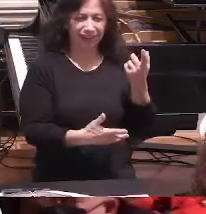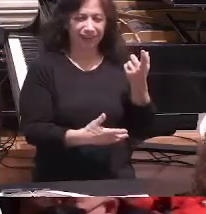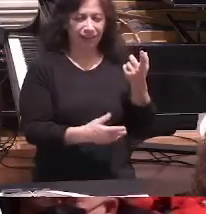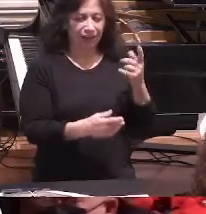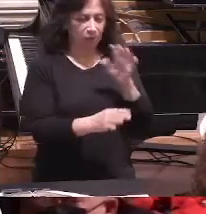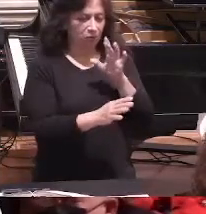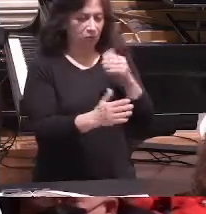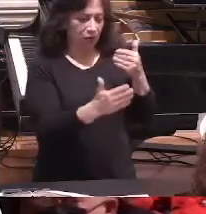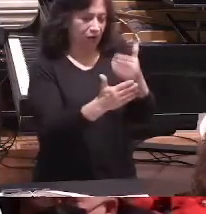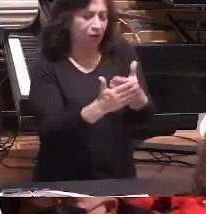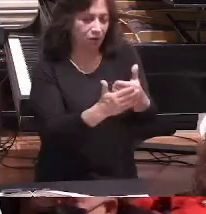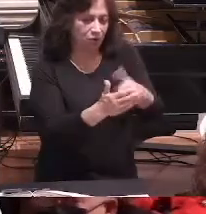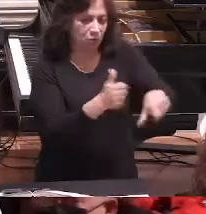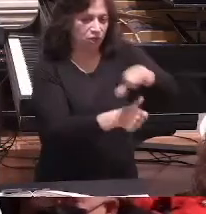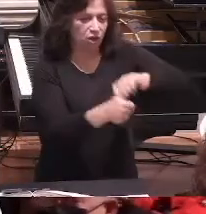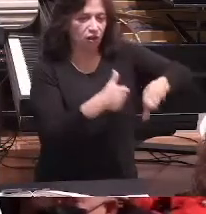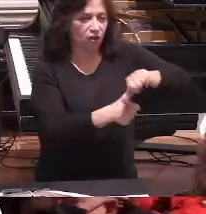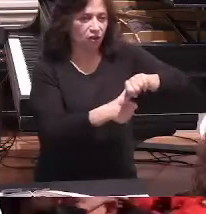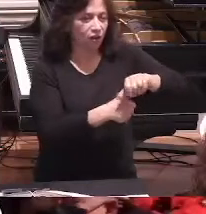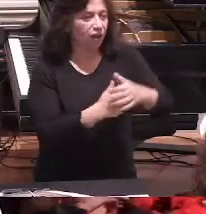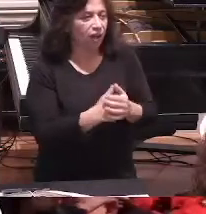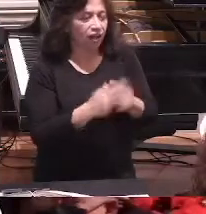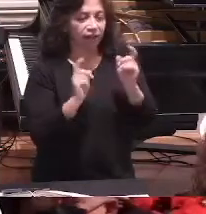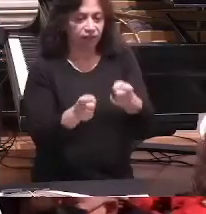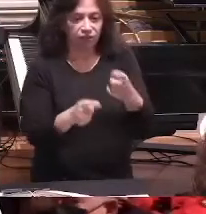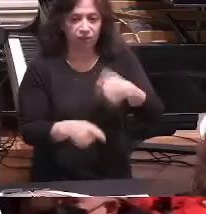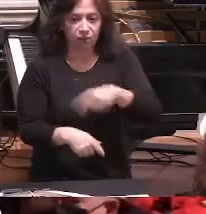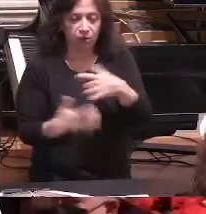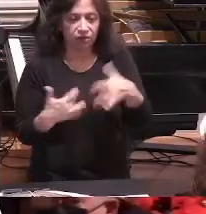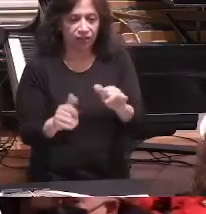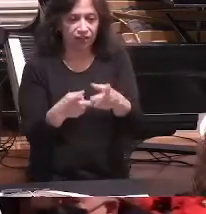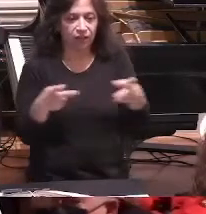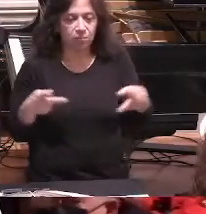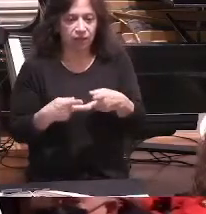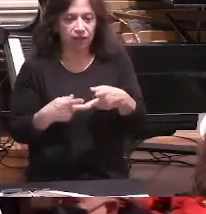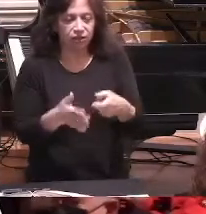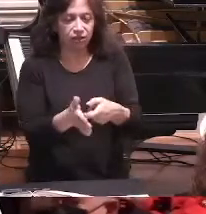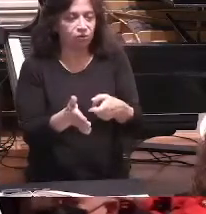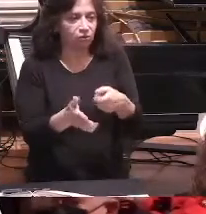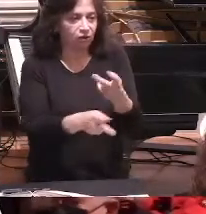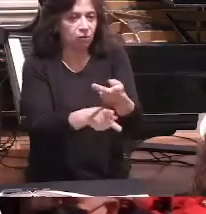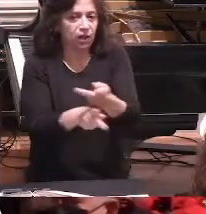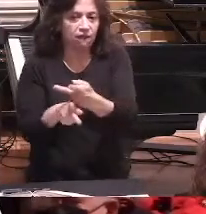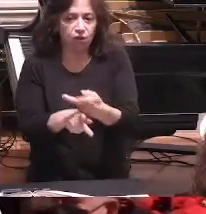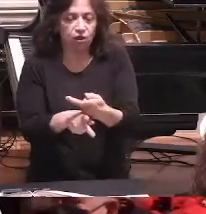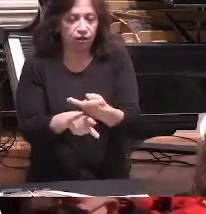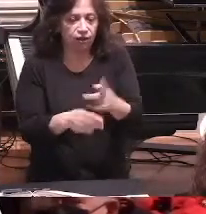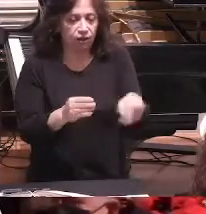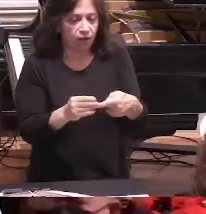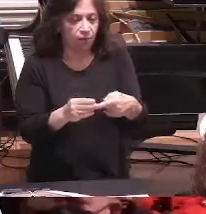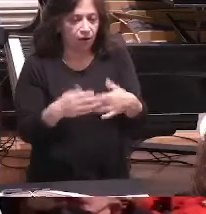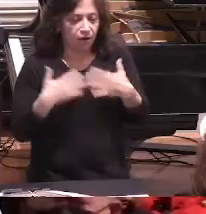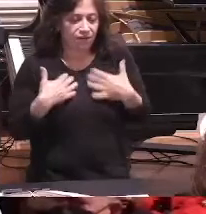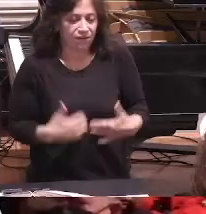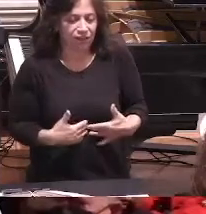about drawing near to each other, given that we are still in a place where we must be careful about our